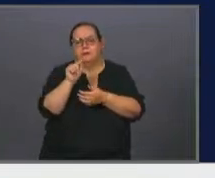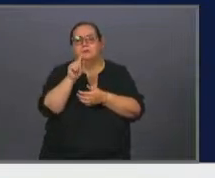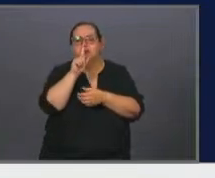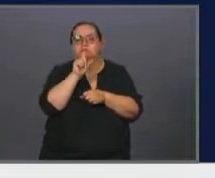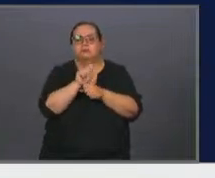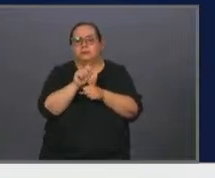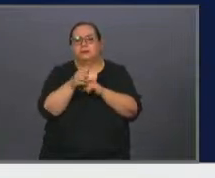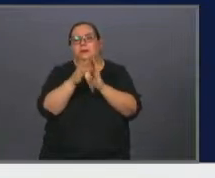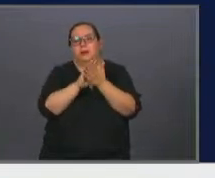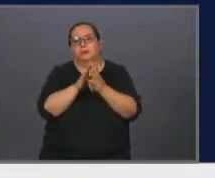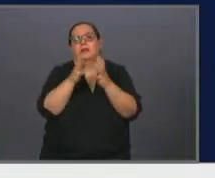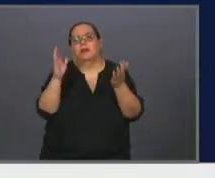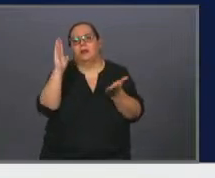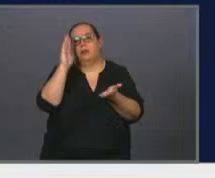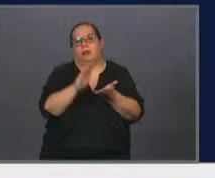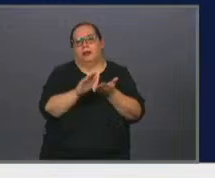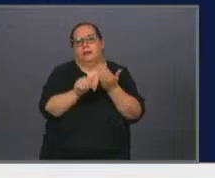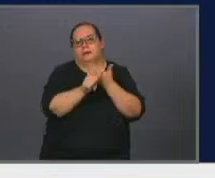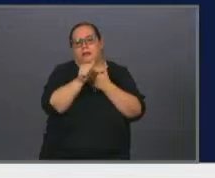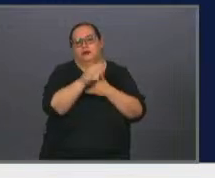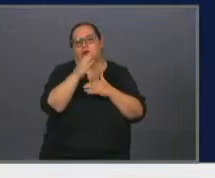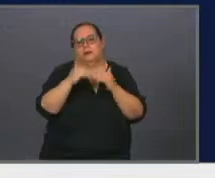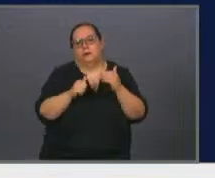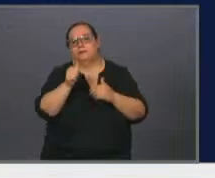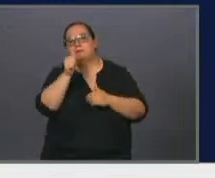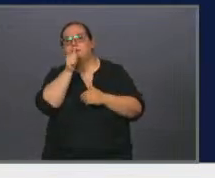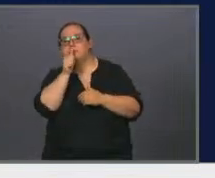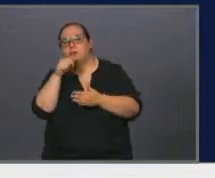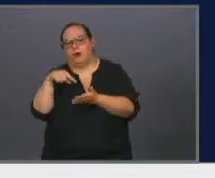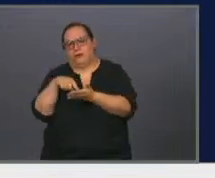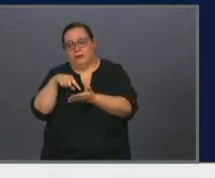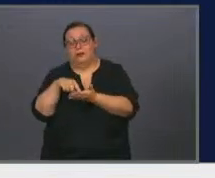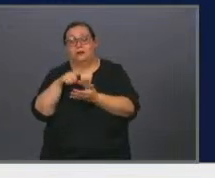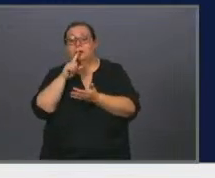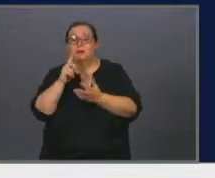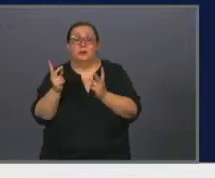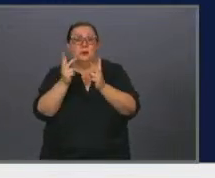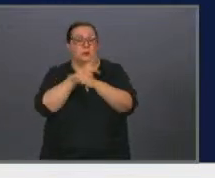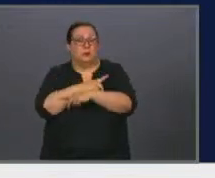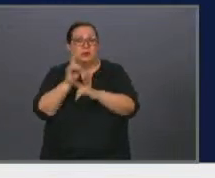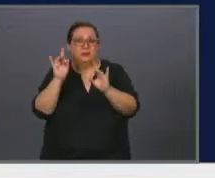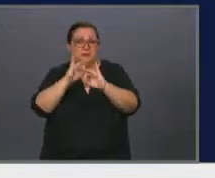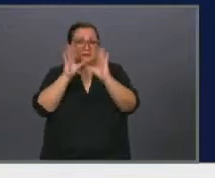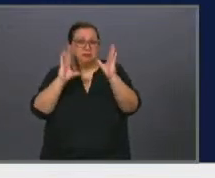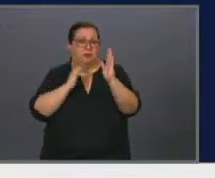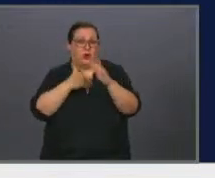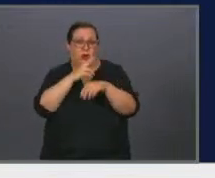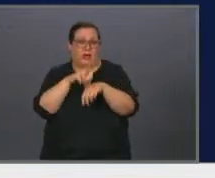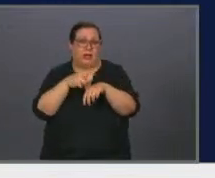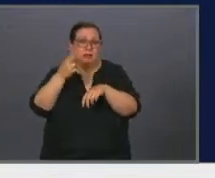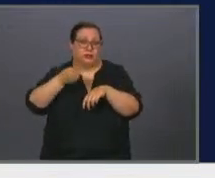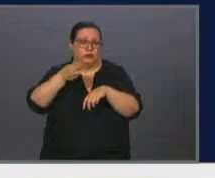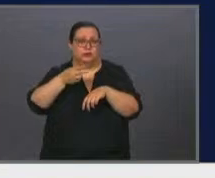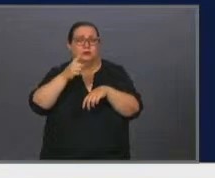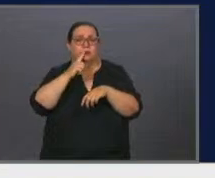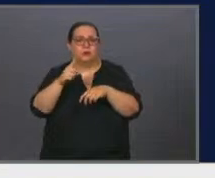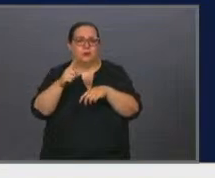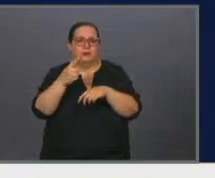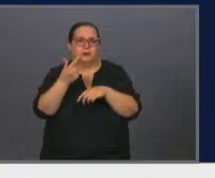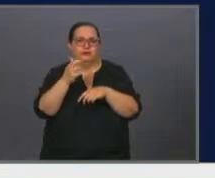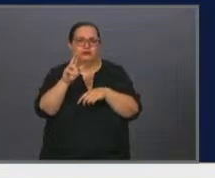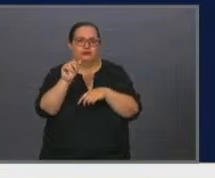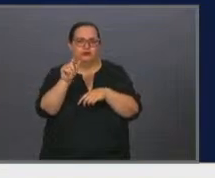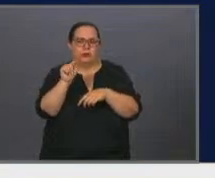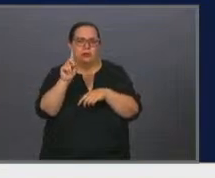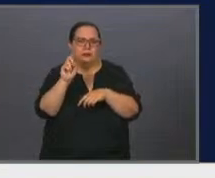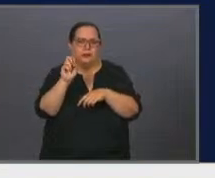lot less dangerous than private debt. The worst catastrophe in our nation's history was the Great Depression,